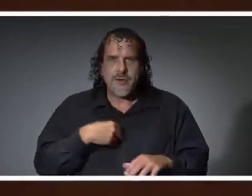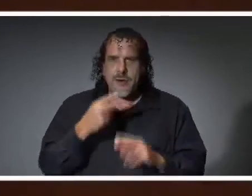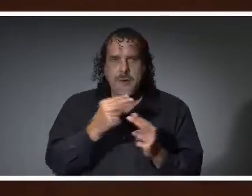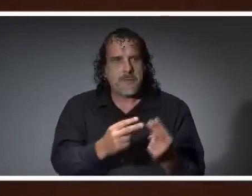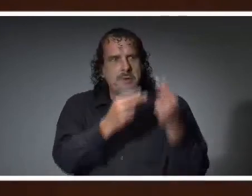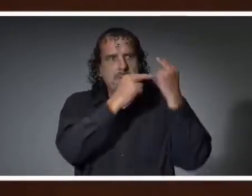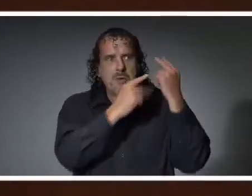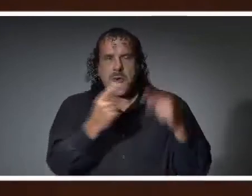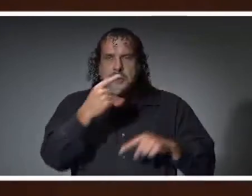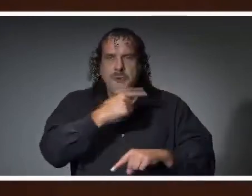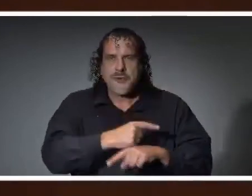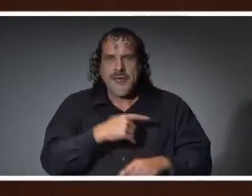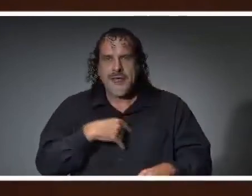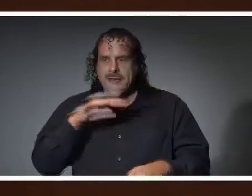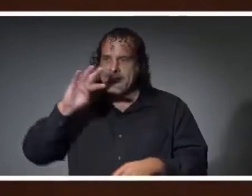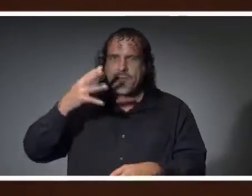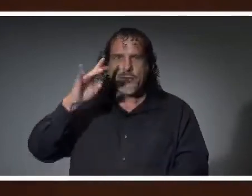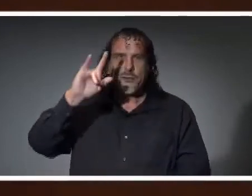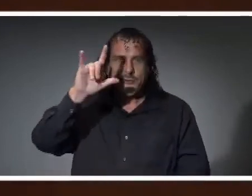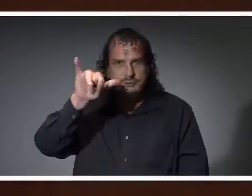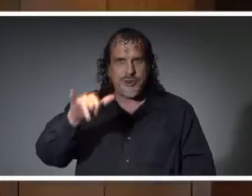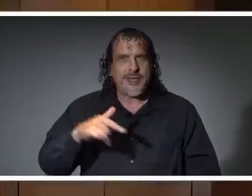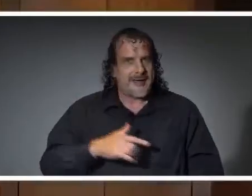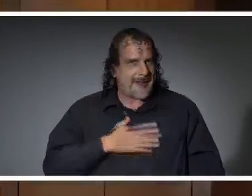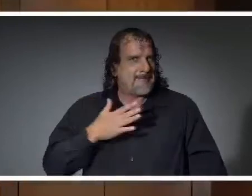and I'm very glad of it.